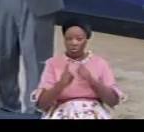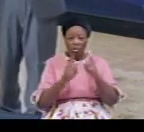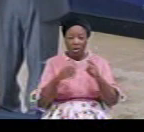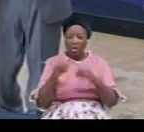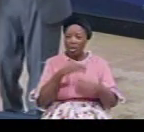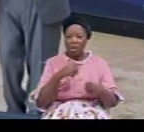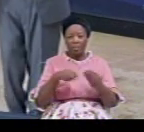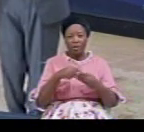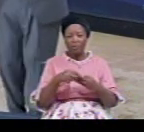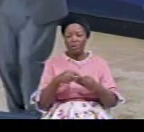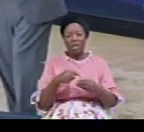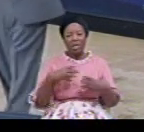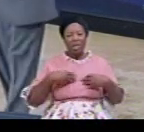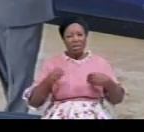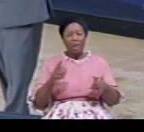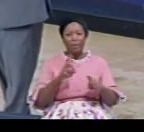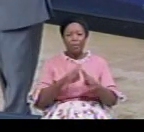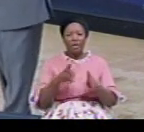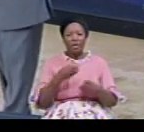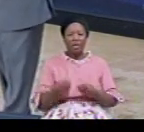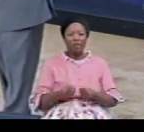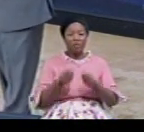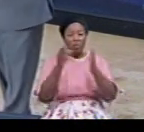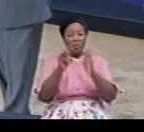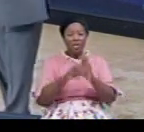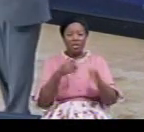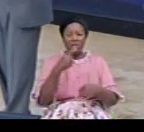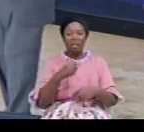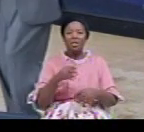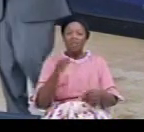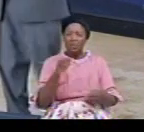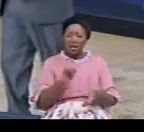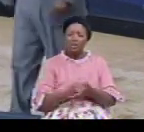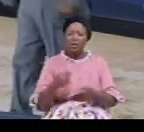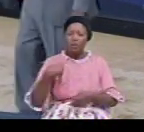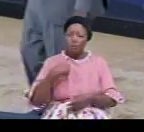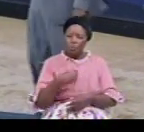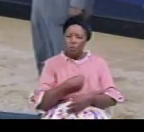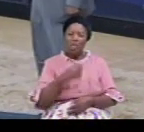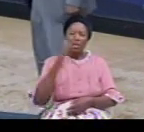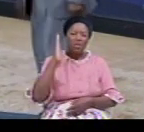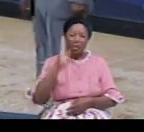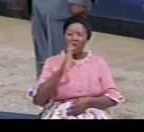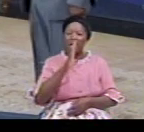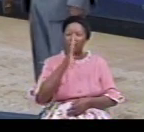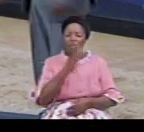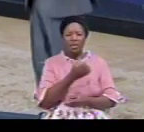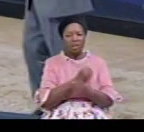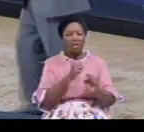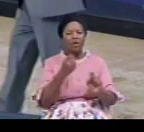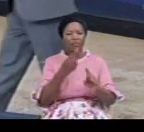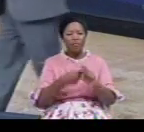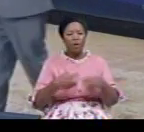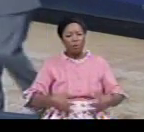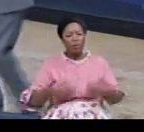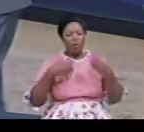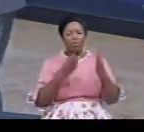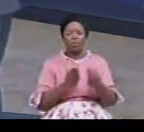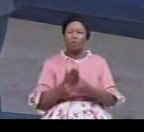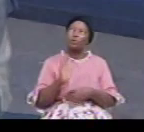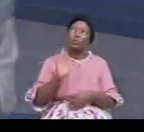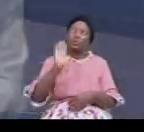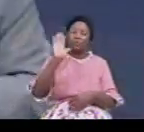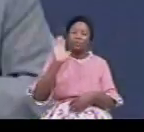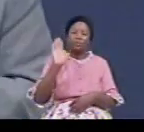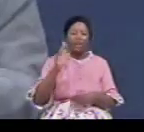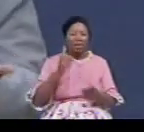the atonement, it says, we shall be saved from wrath through him. Then in verse